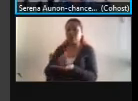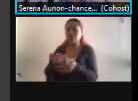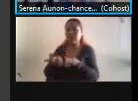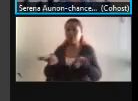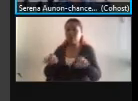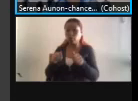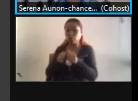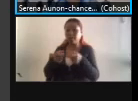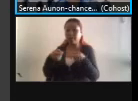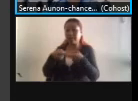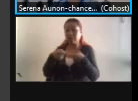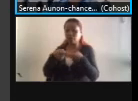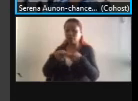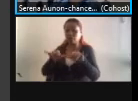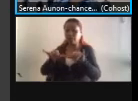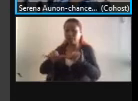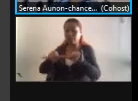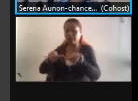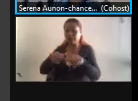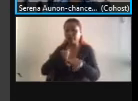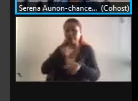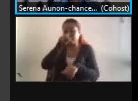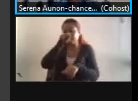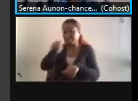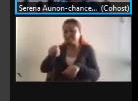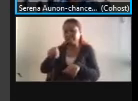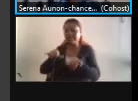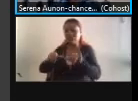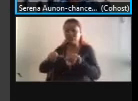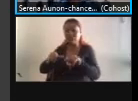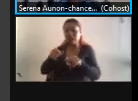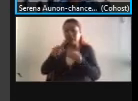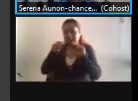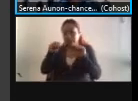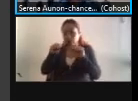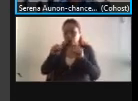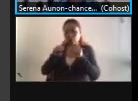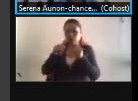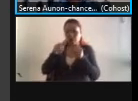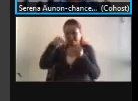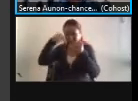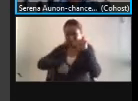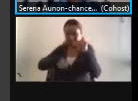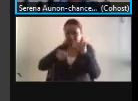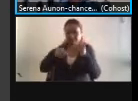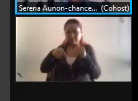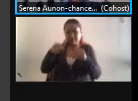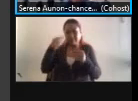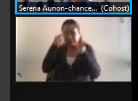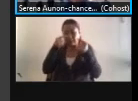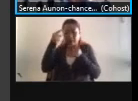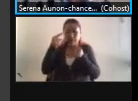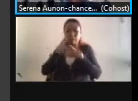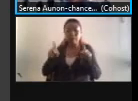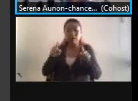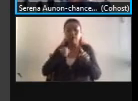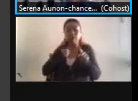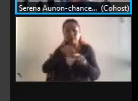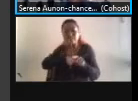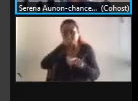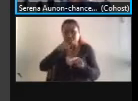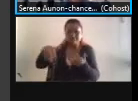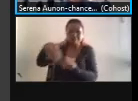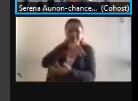electrical engineering. I loved the way engineering taught you how to think, just the critical thinking, but I also love being around people.